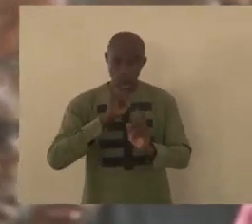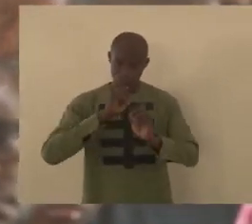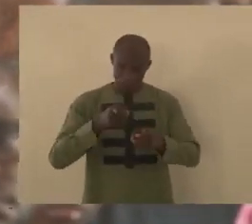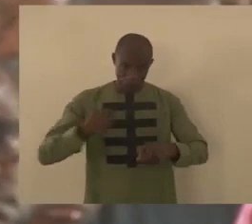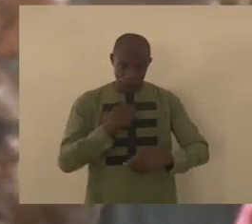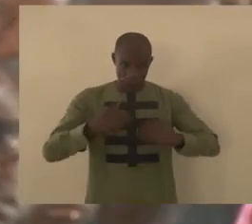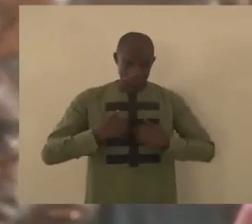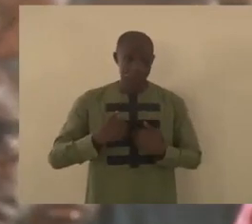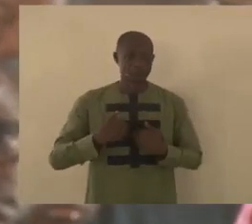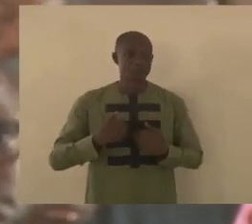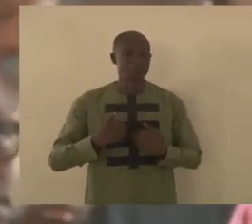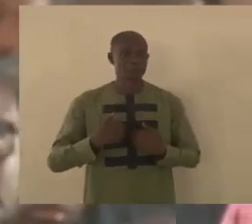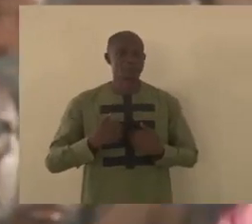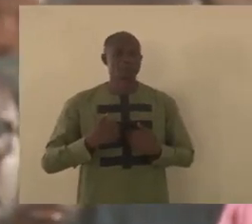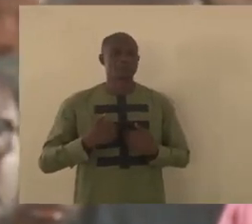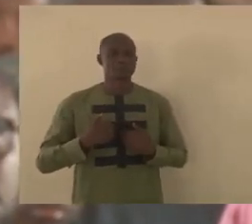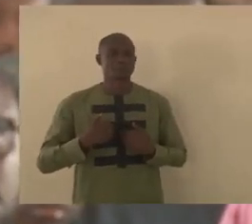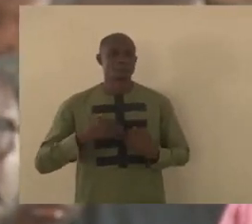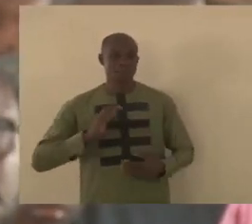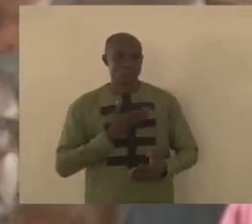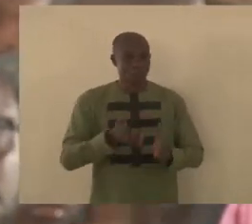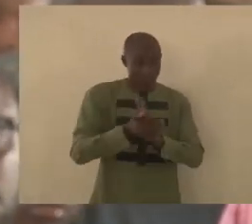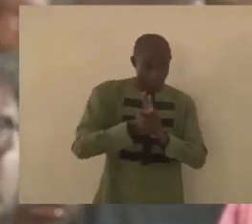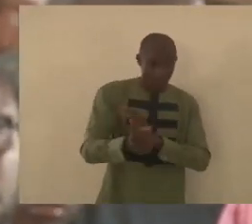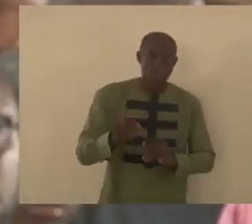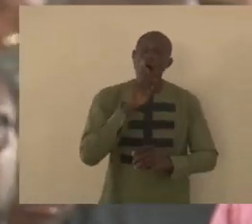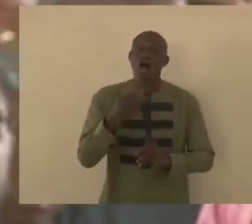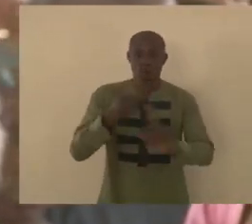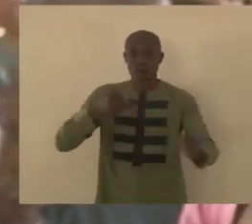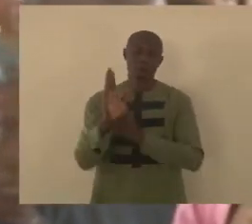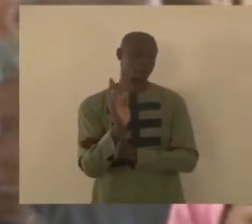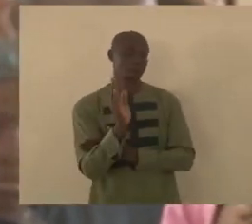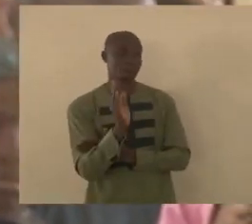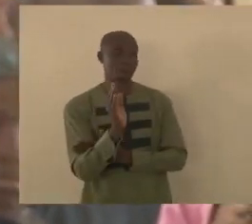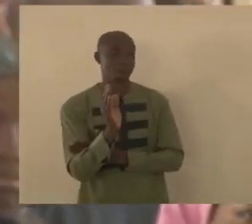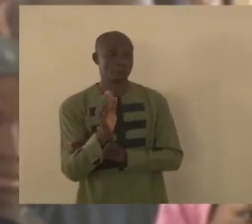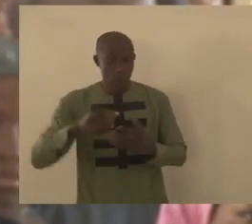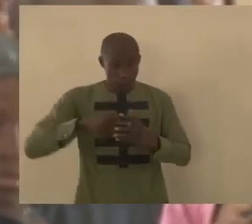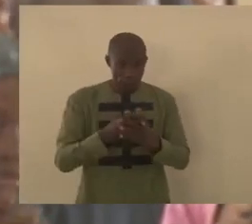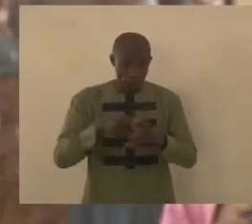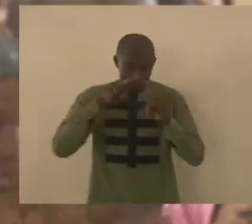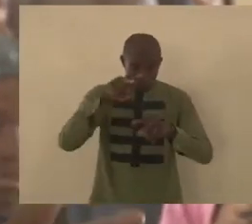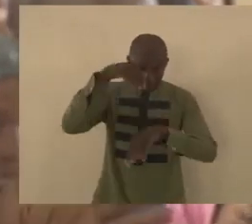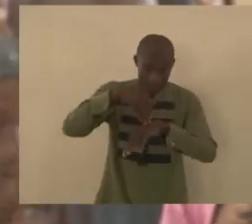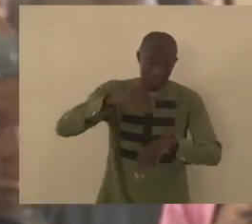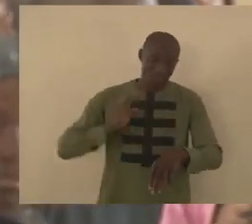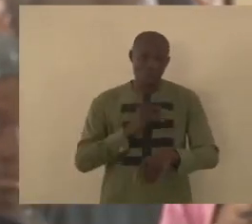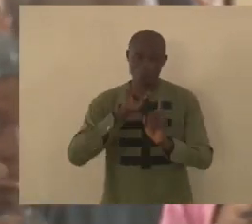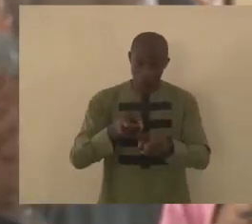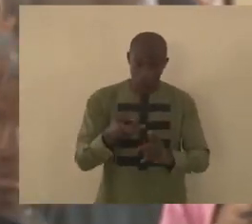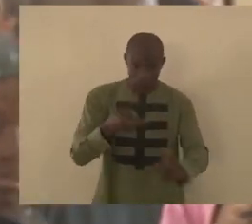gifts we have, our status, our position, our talent are from God. Once we begin to look at our